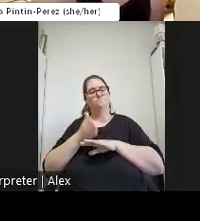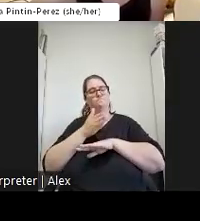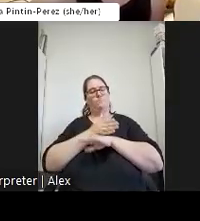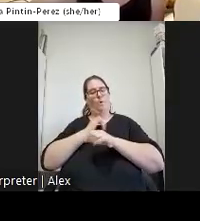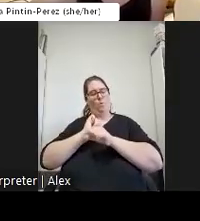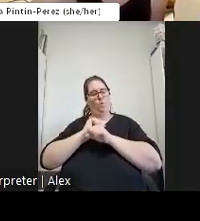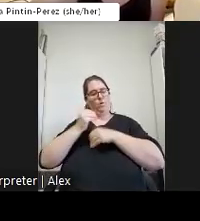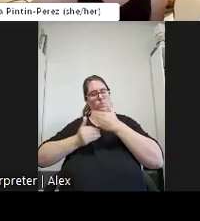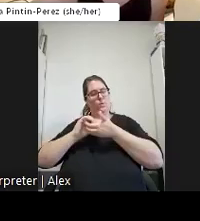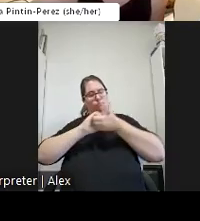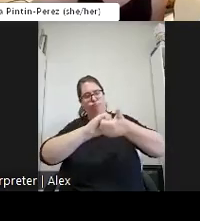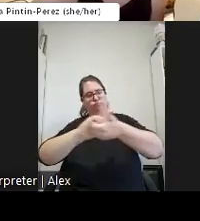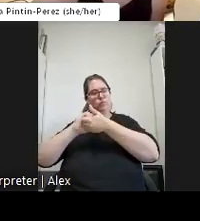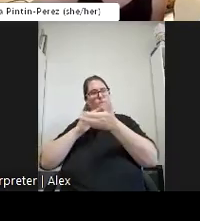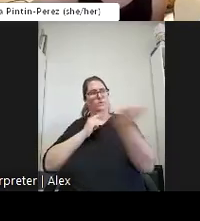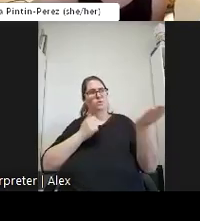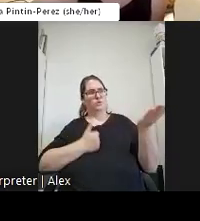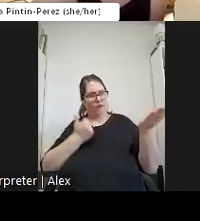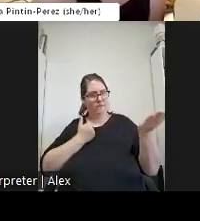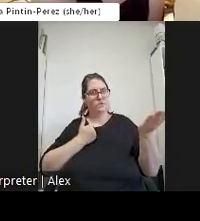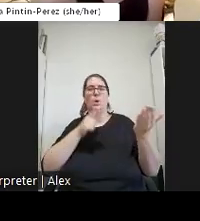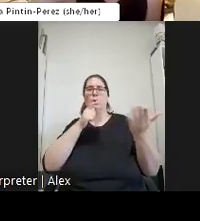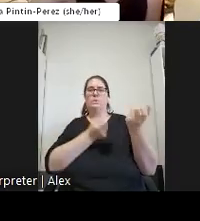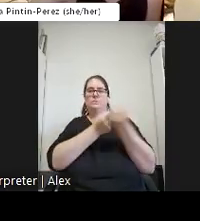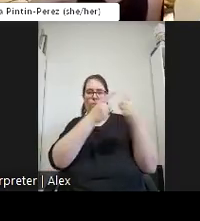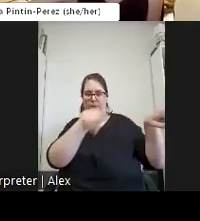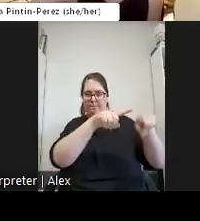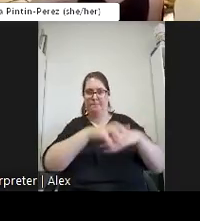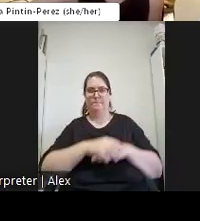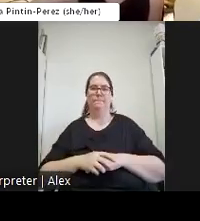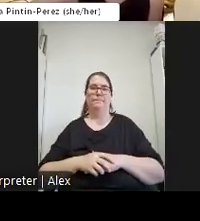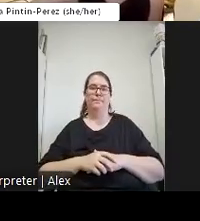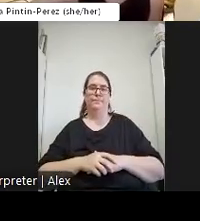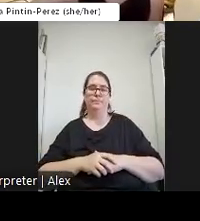solidarity with Indigenous survivors and those supporting them.